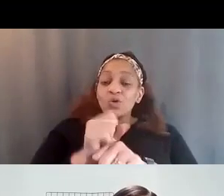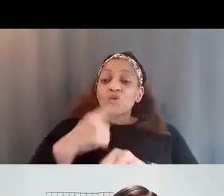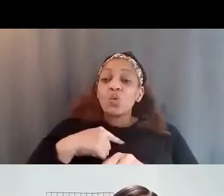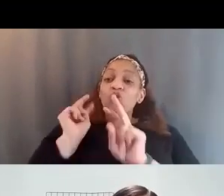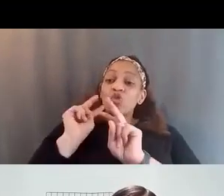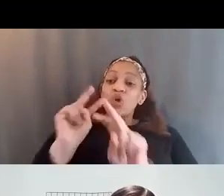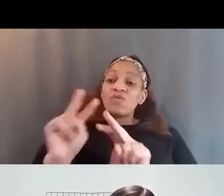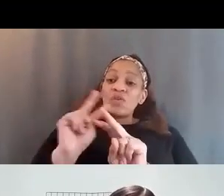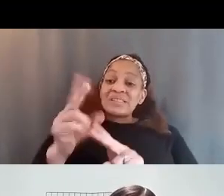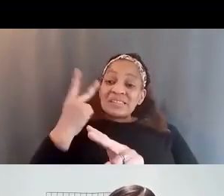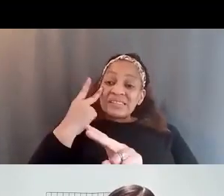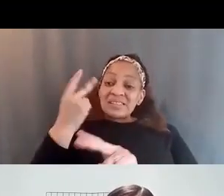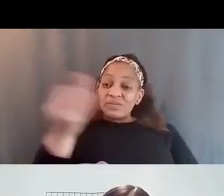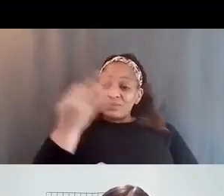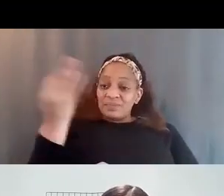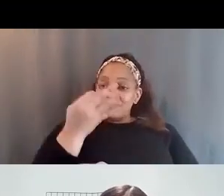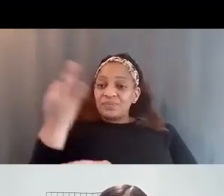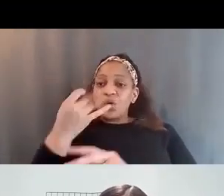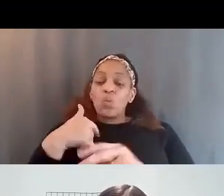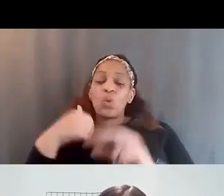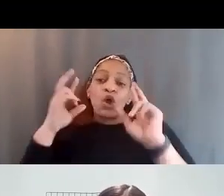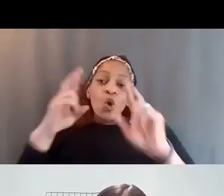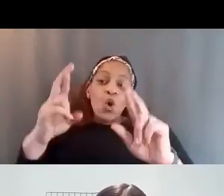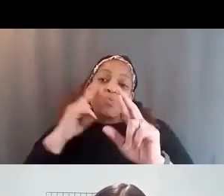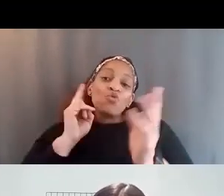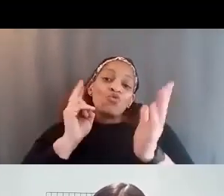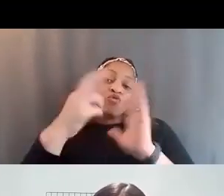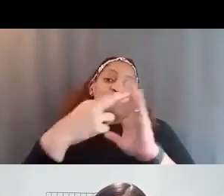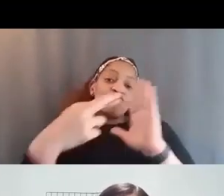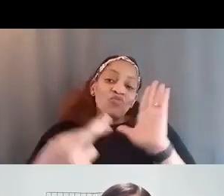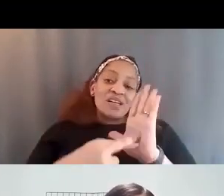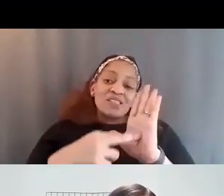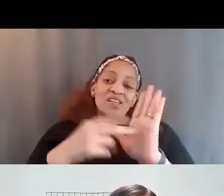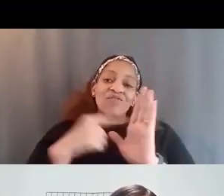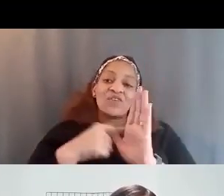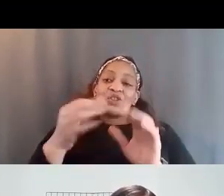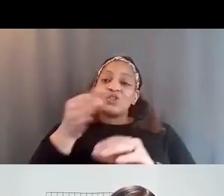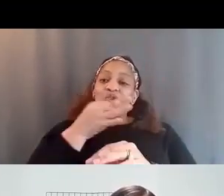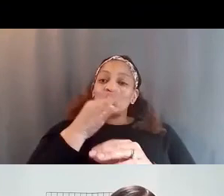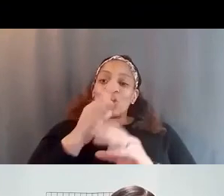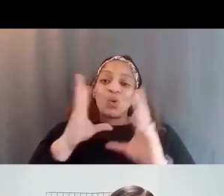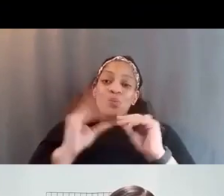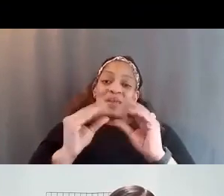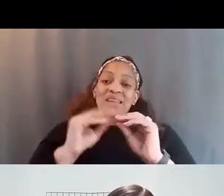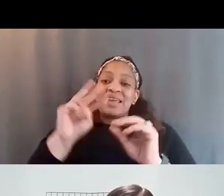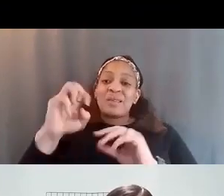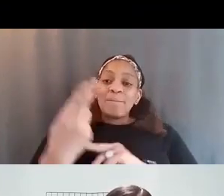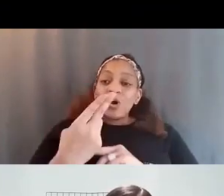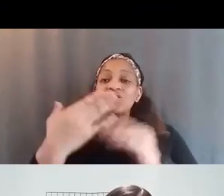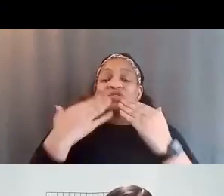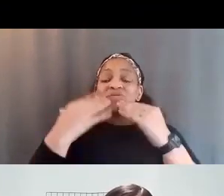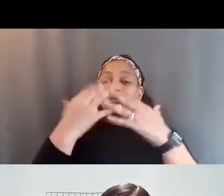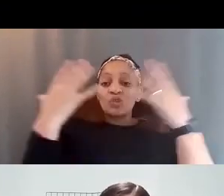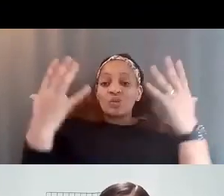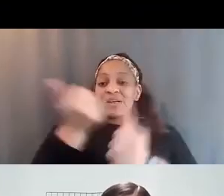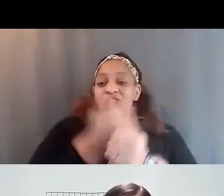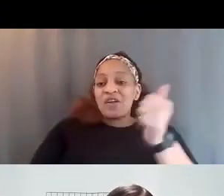will also register for the upcoming webinar in March. Thank you so much, everybody. Have a great evening. Bye-bye.